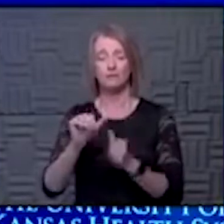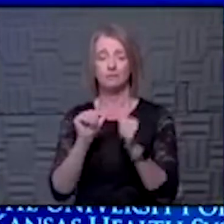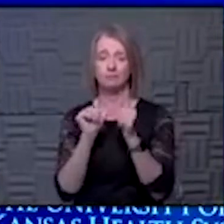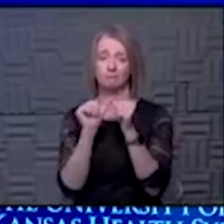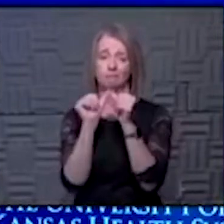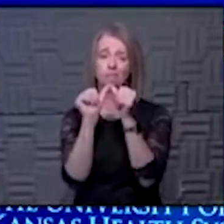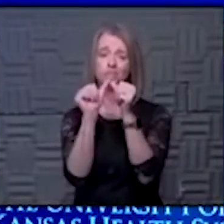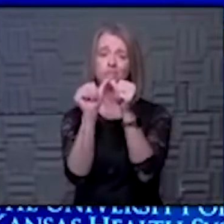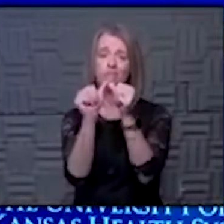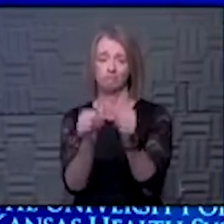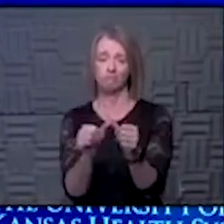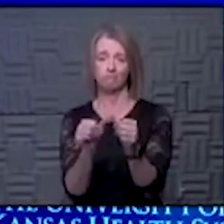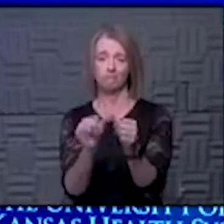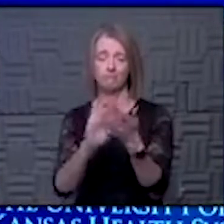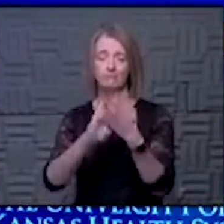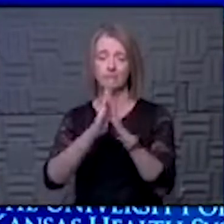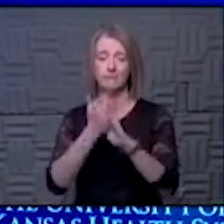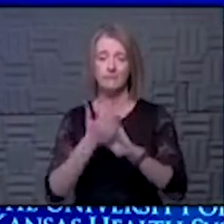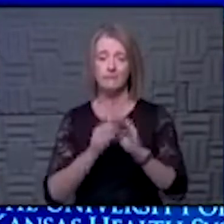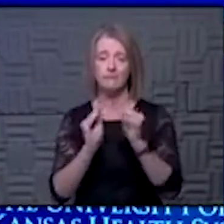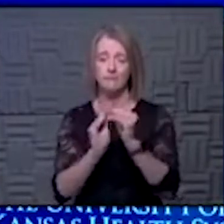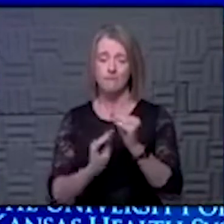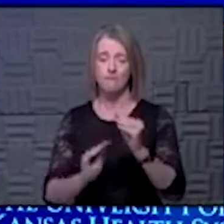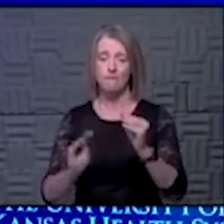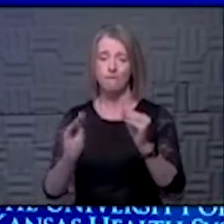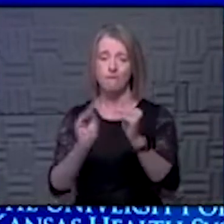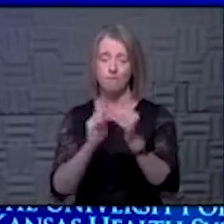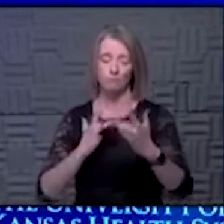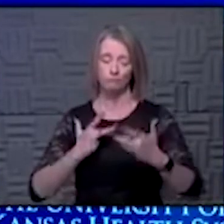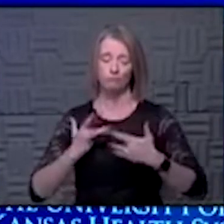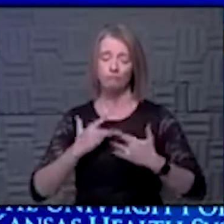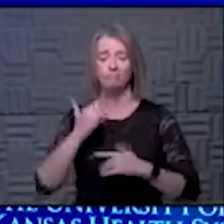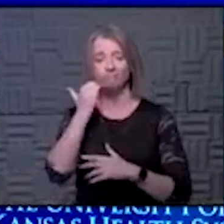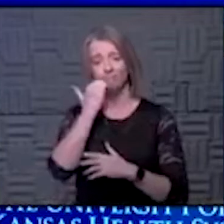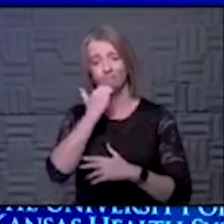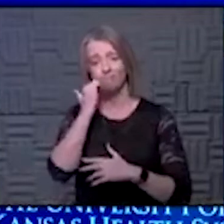continues to become more and more concerning every day.